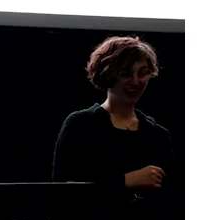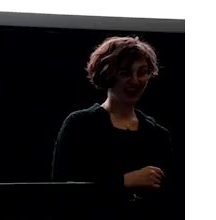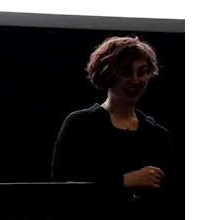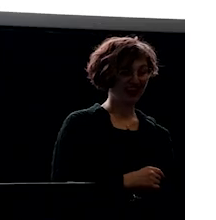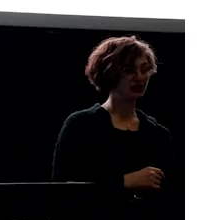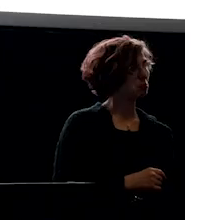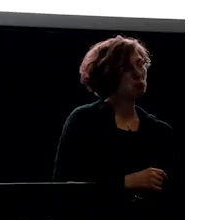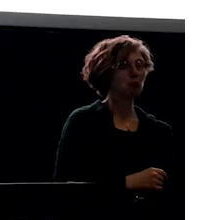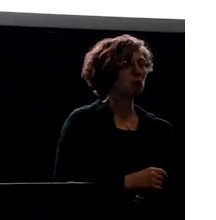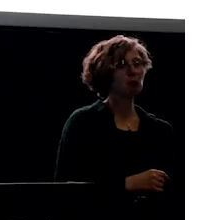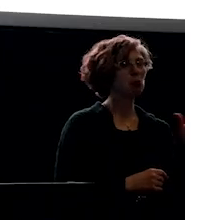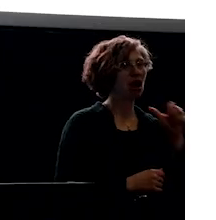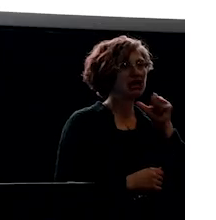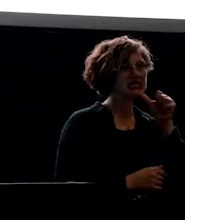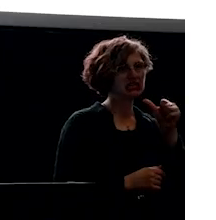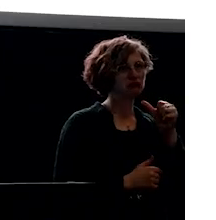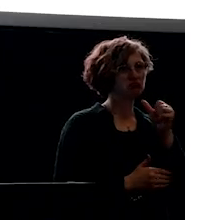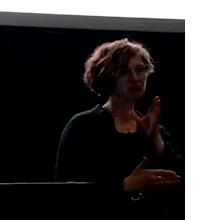deter me.